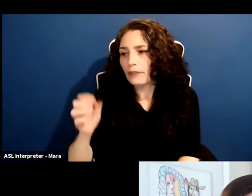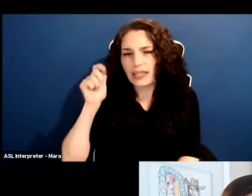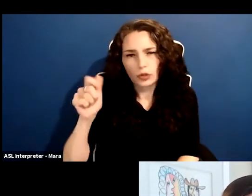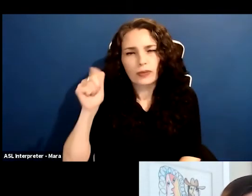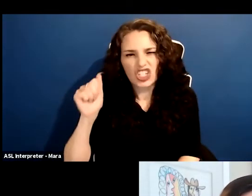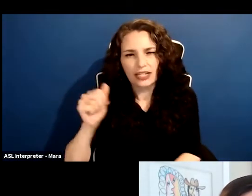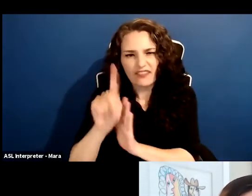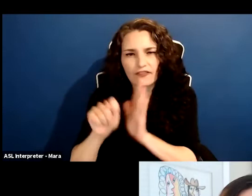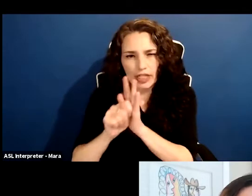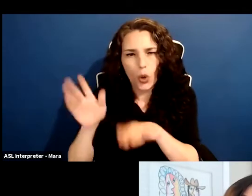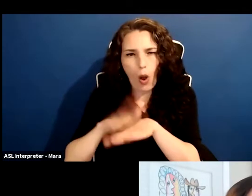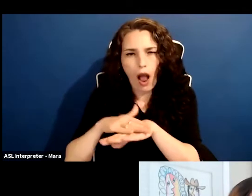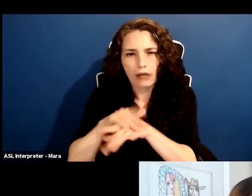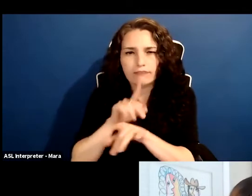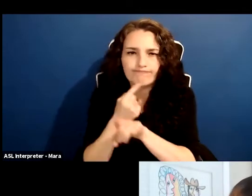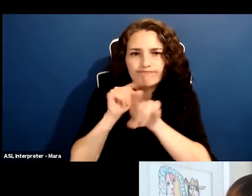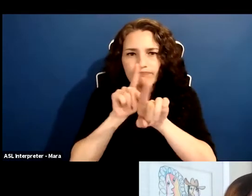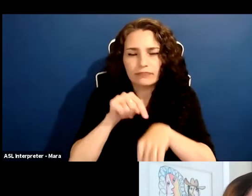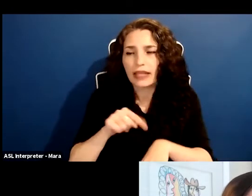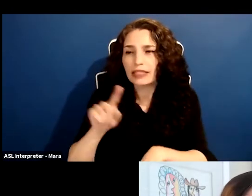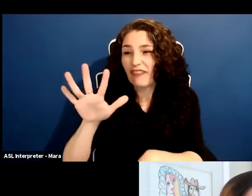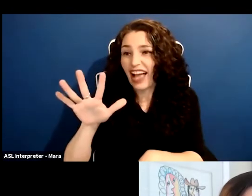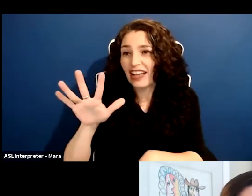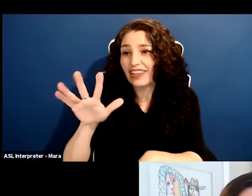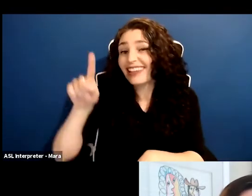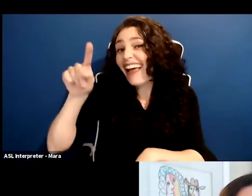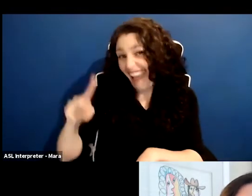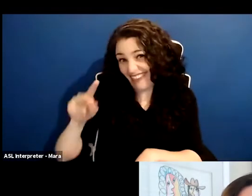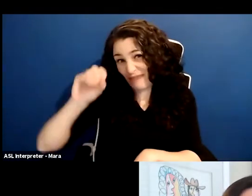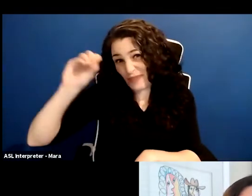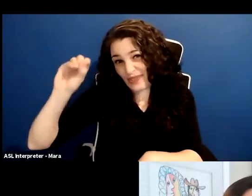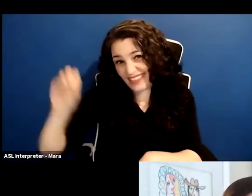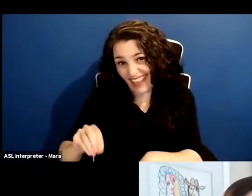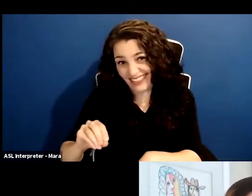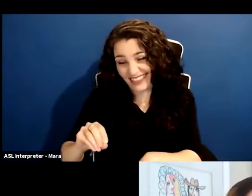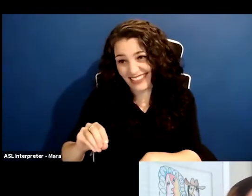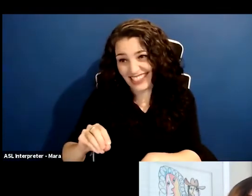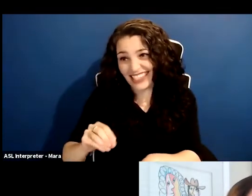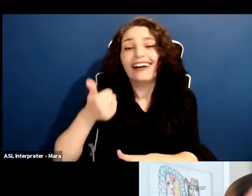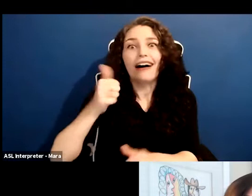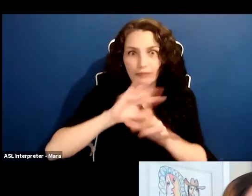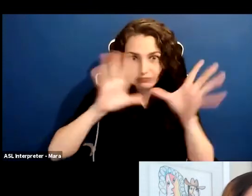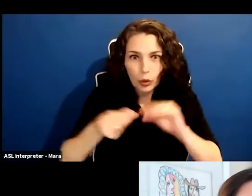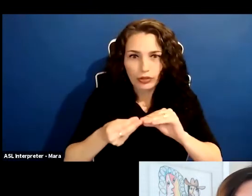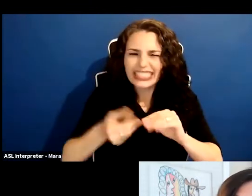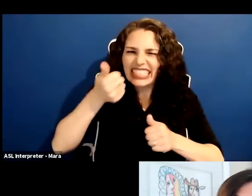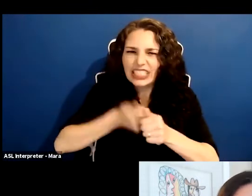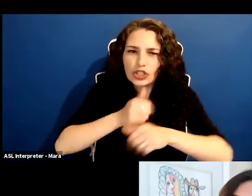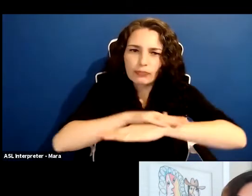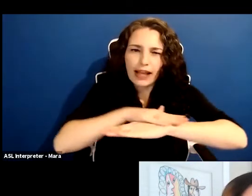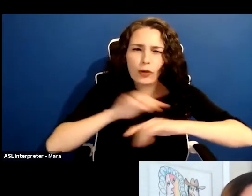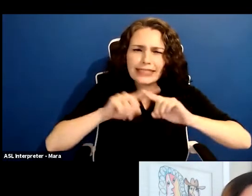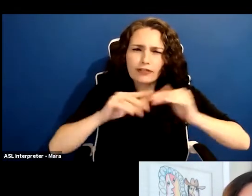all up, it was about 5.5% of overall representation, each platform having a different level, right? We know that there are some places,